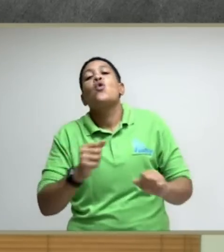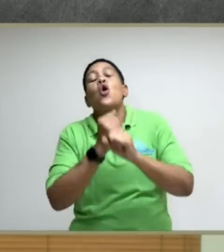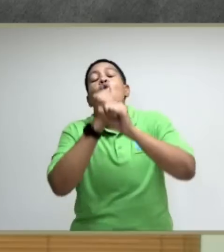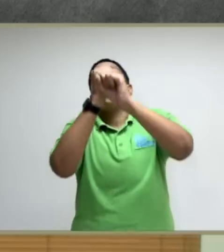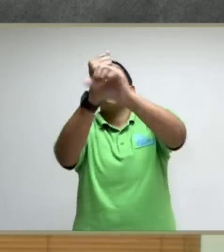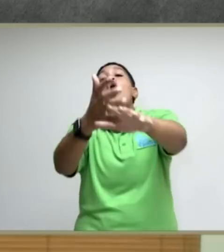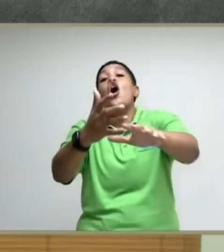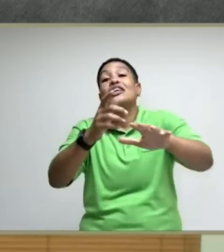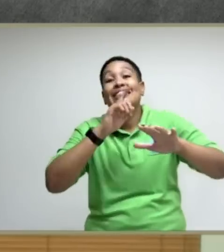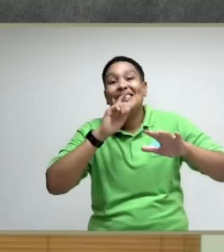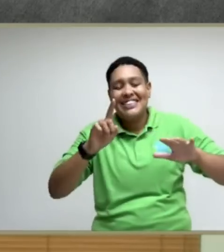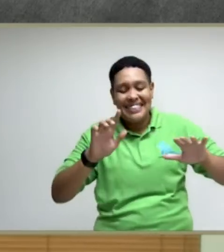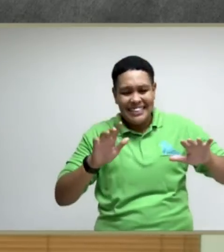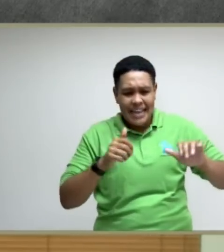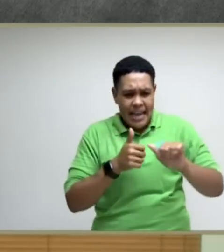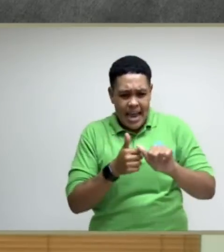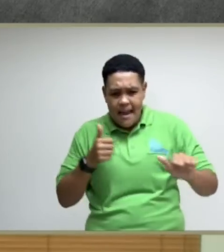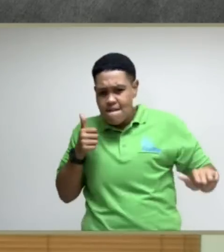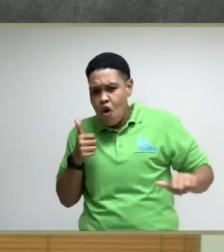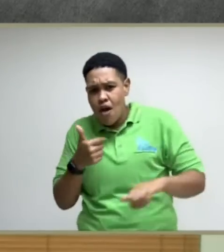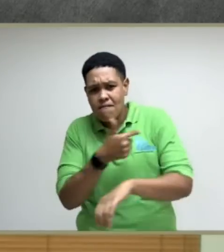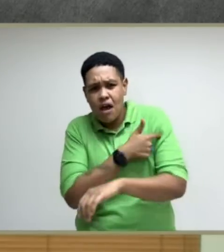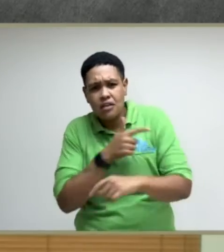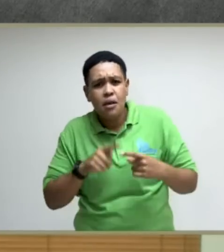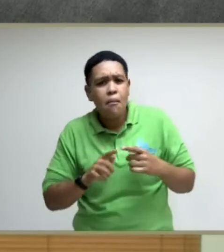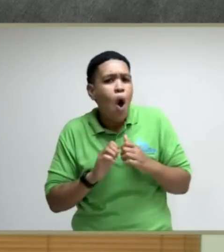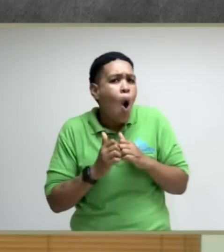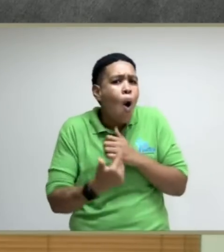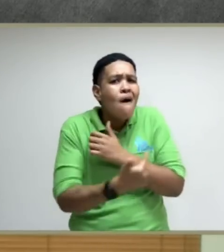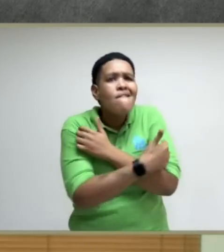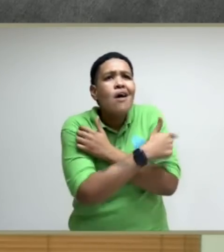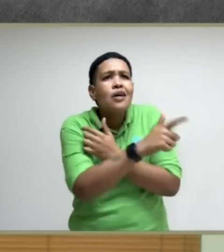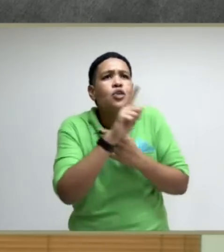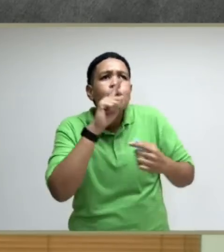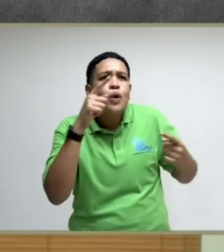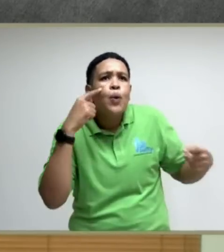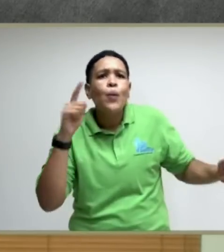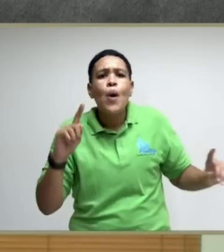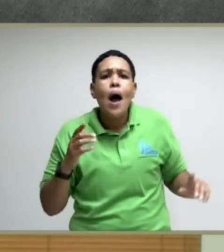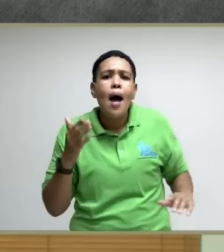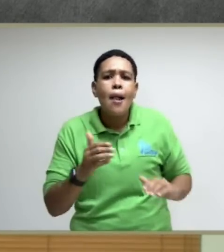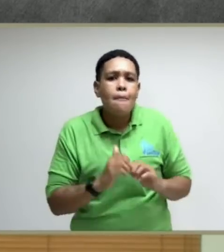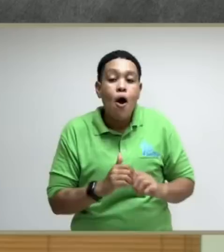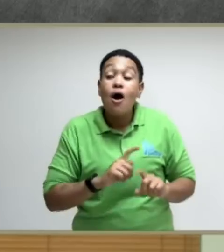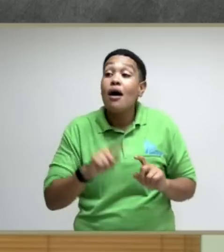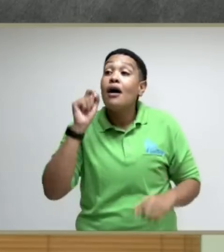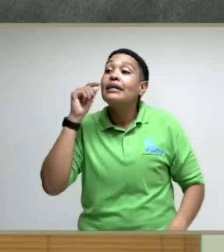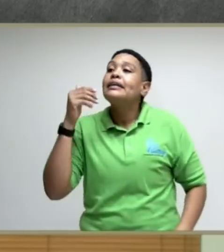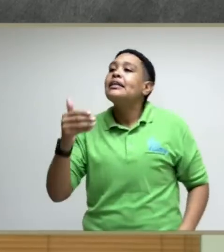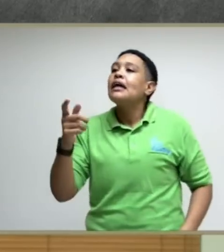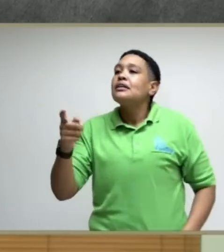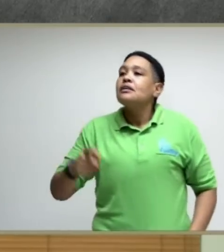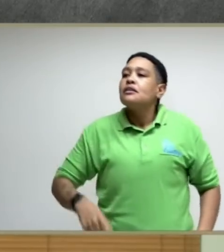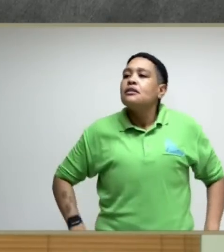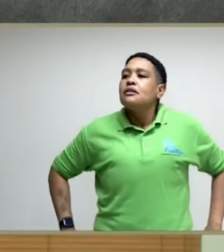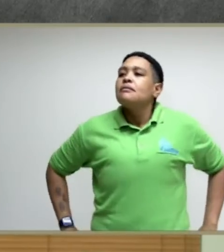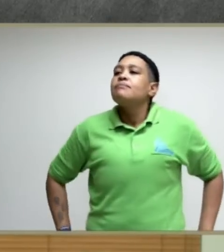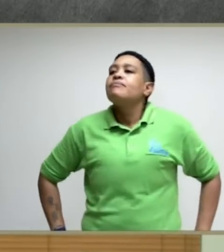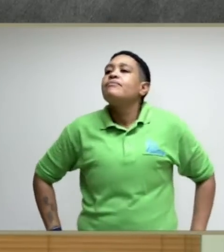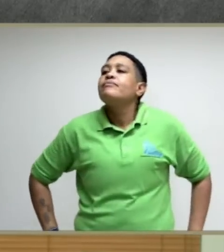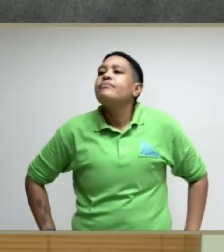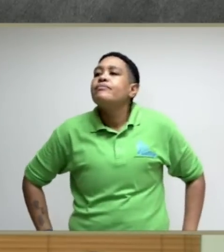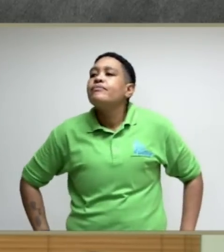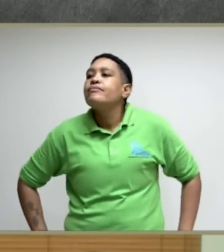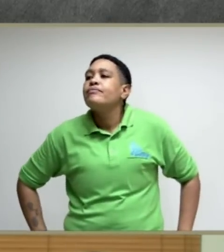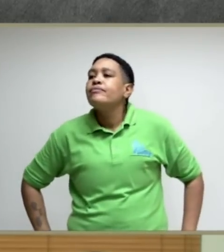an evasion of the vaccine and how the vaccine works. However, next slide. What we saw